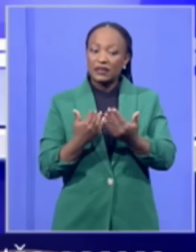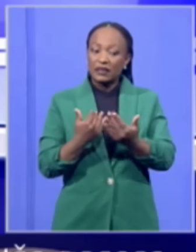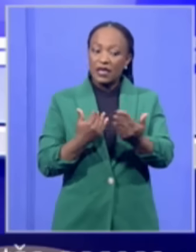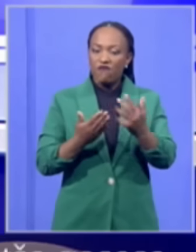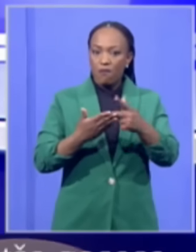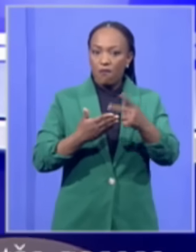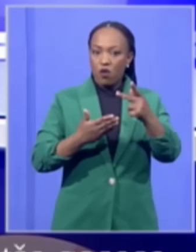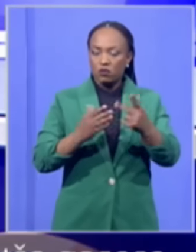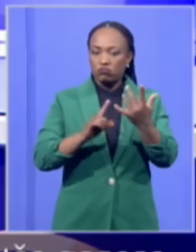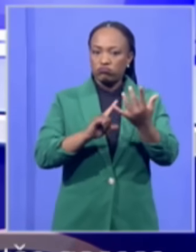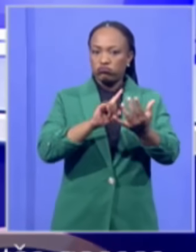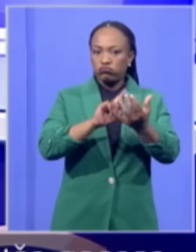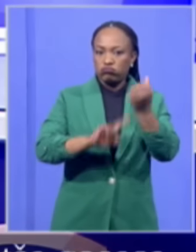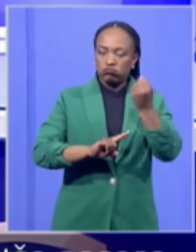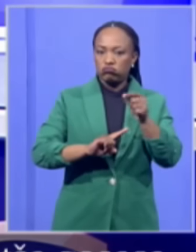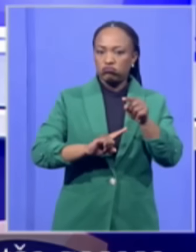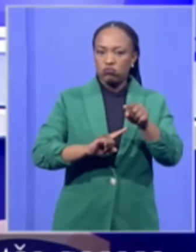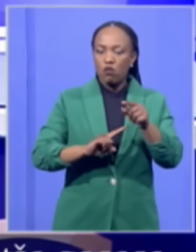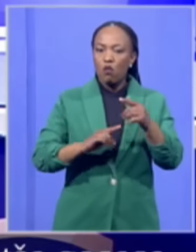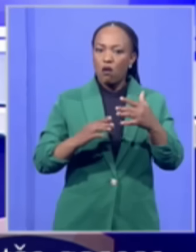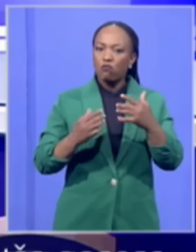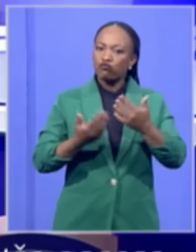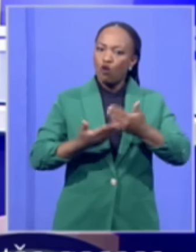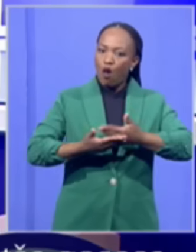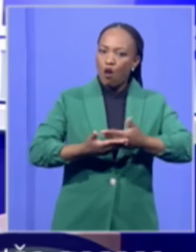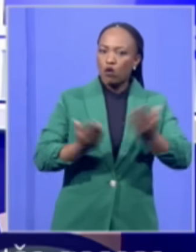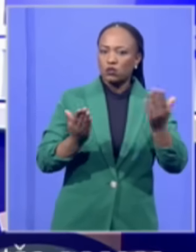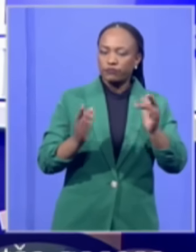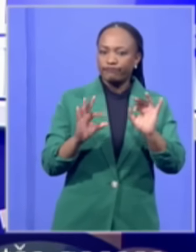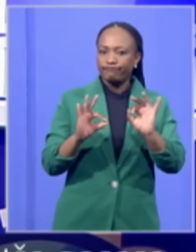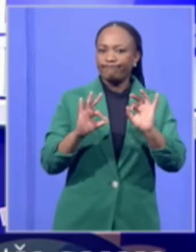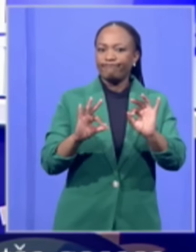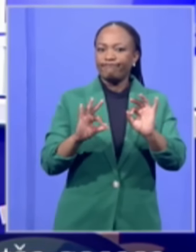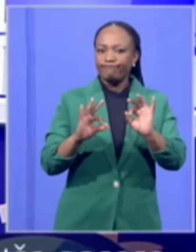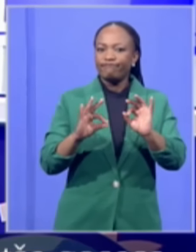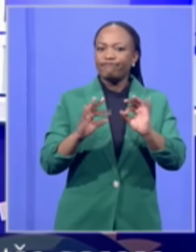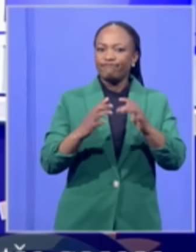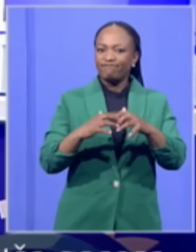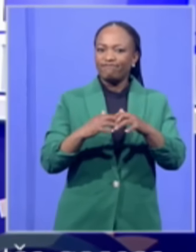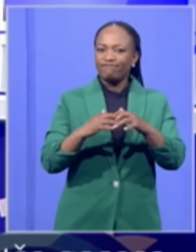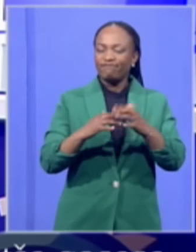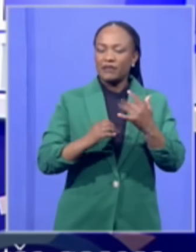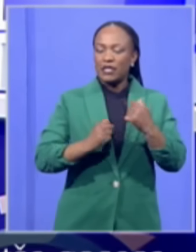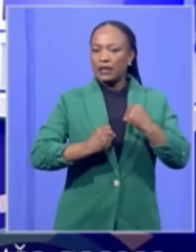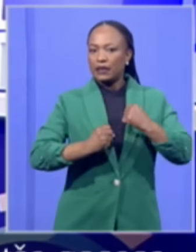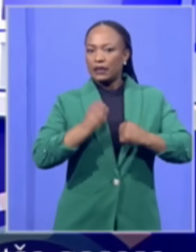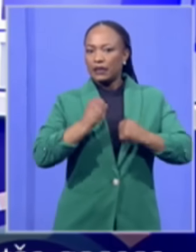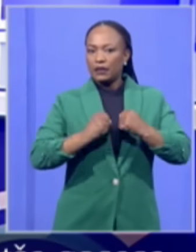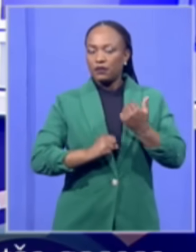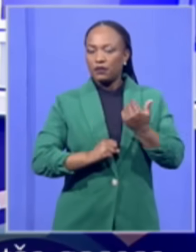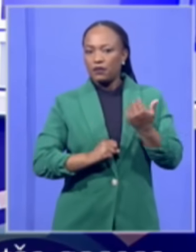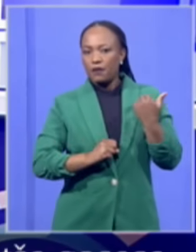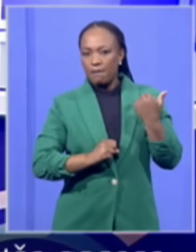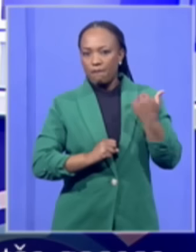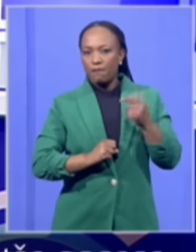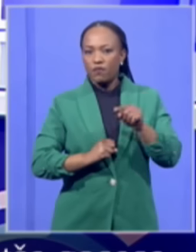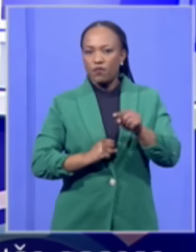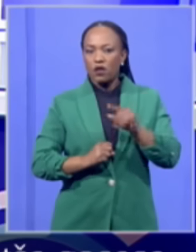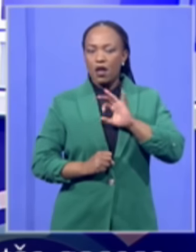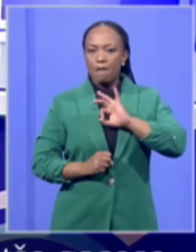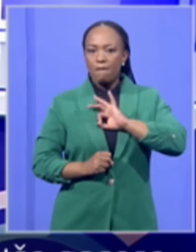leo le thakgotšego semmušo lenyaga le hlamilwe ke Ramabele wa mothopasefoka wa metale